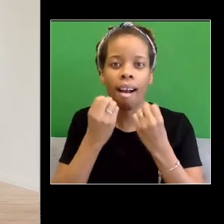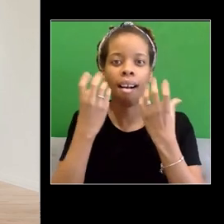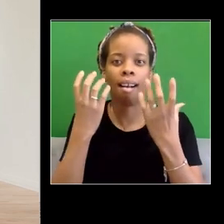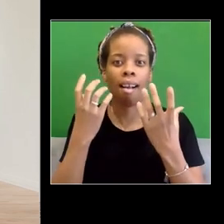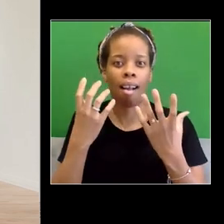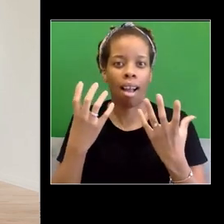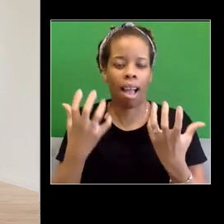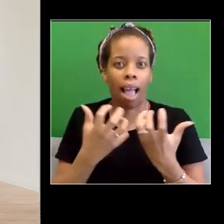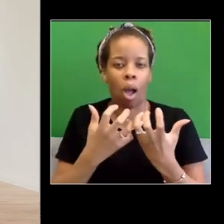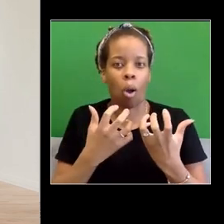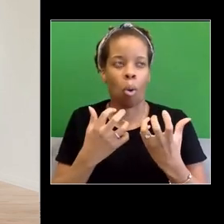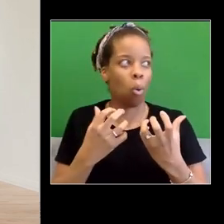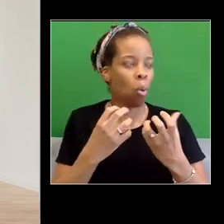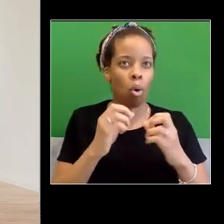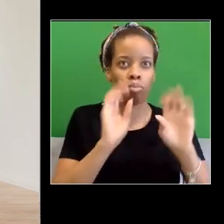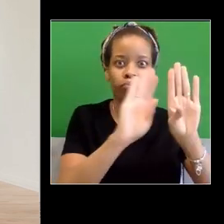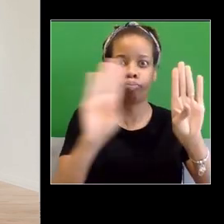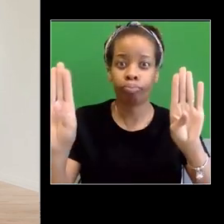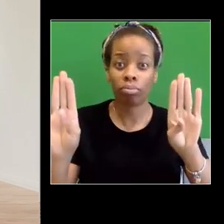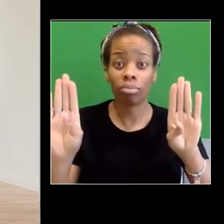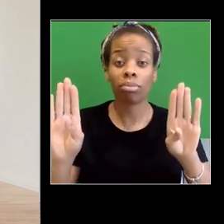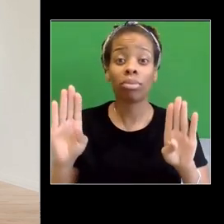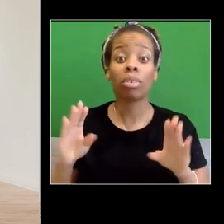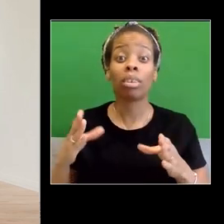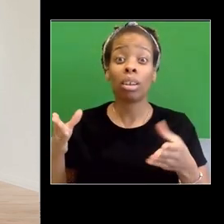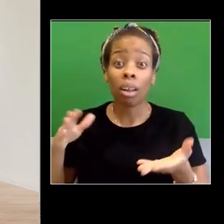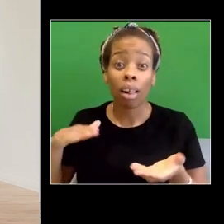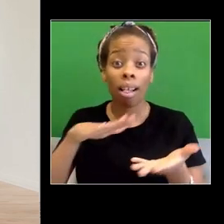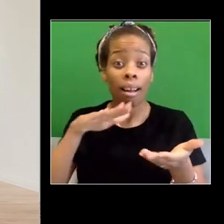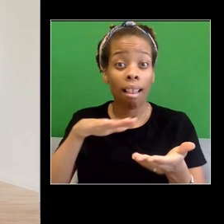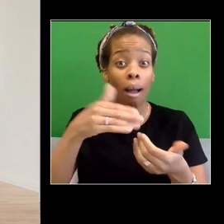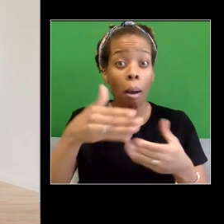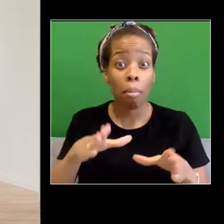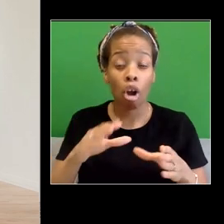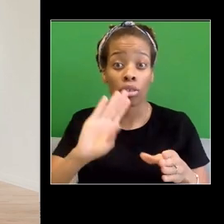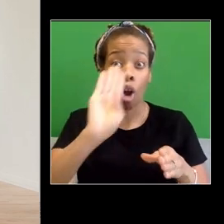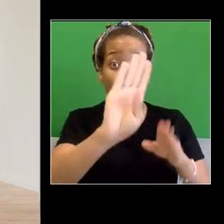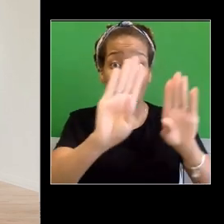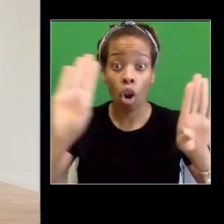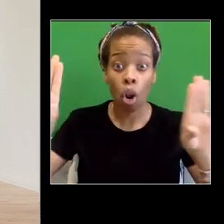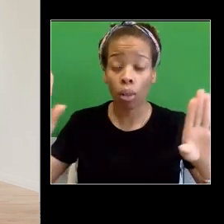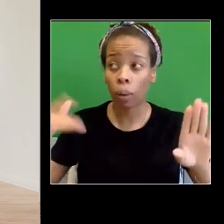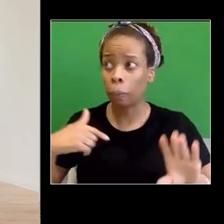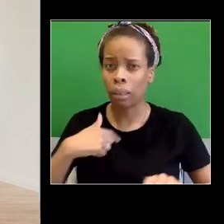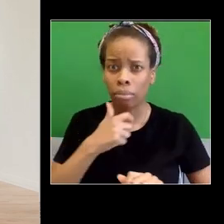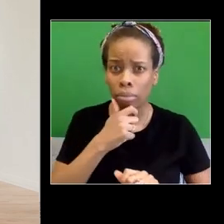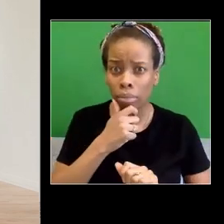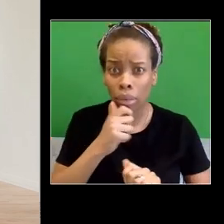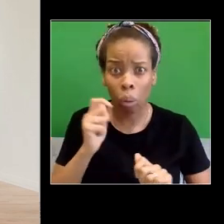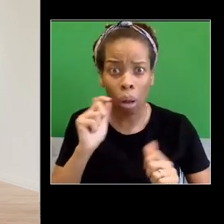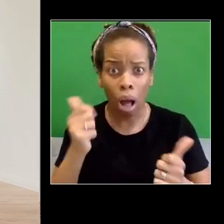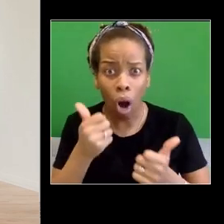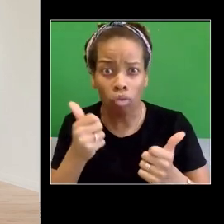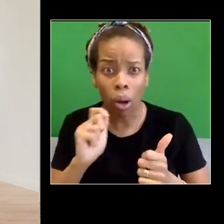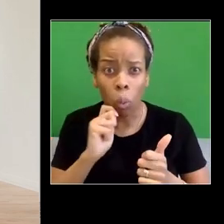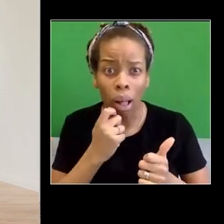was, until everything was out of crates, I really didn't know whether it would be terrible or not, because you just can't get a sense until it's all